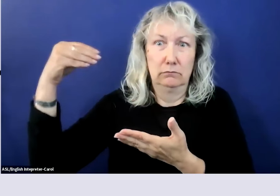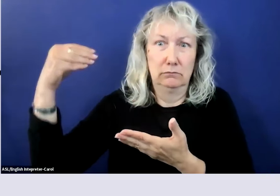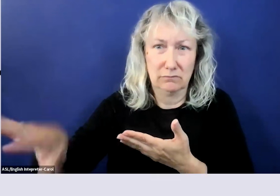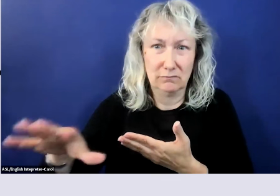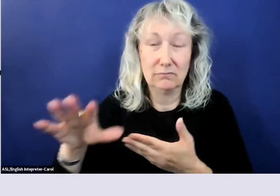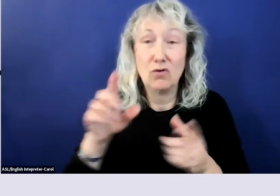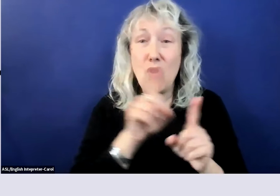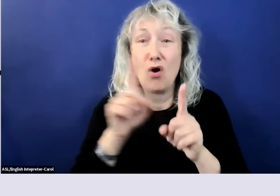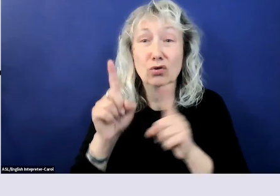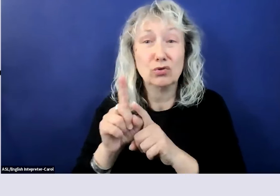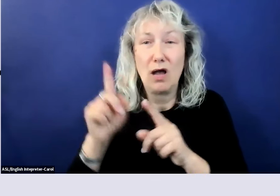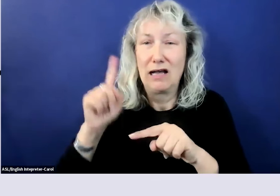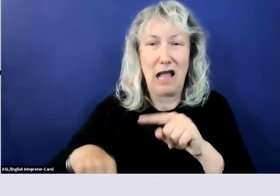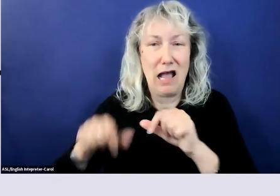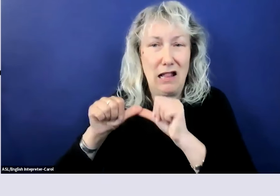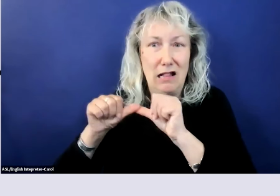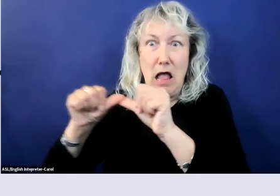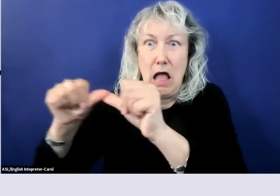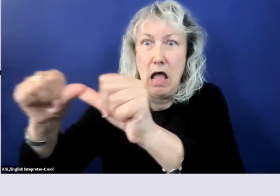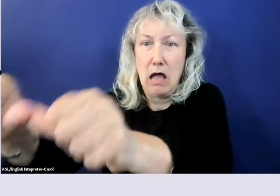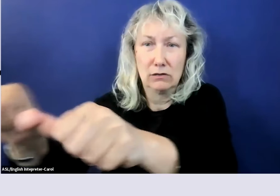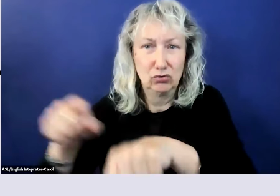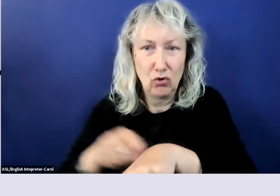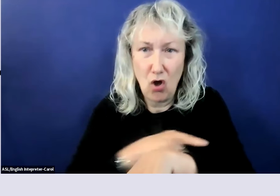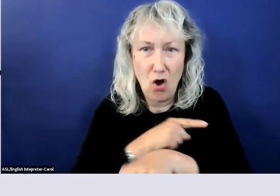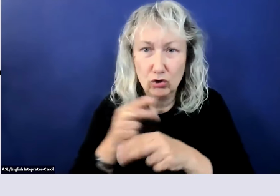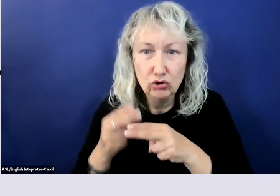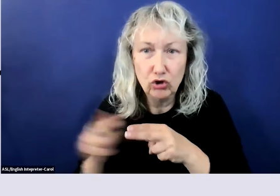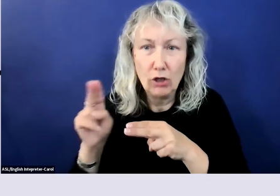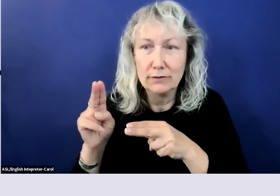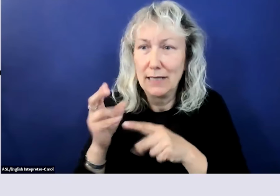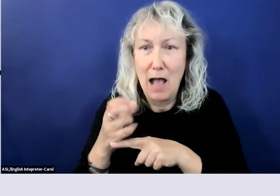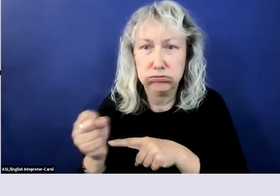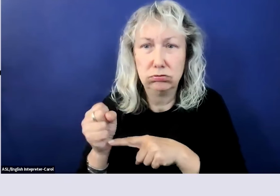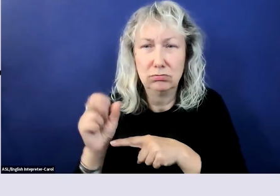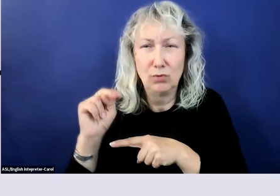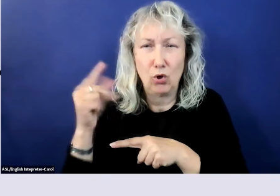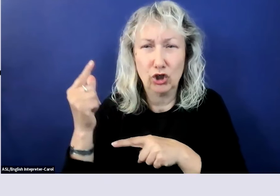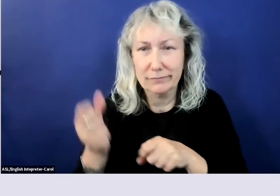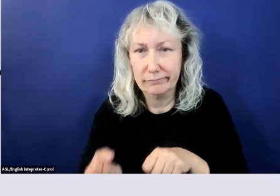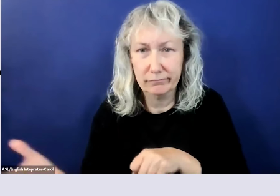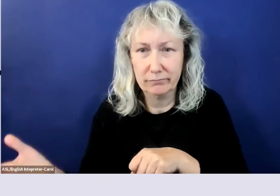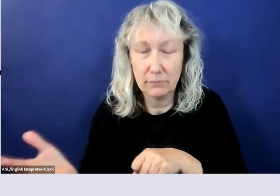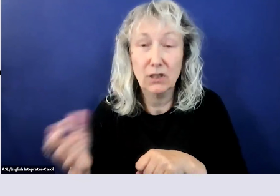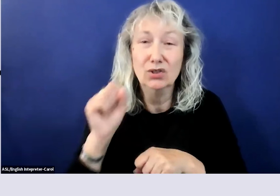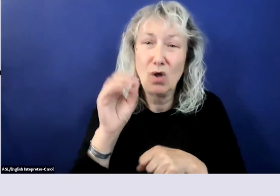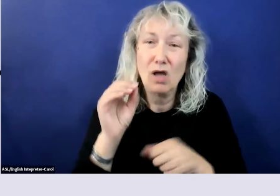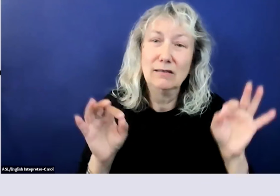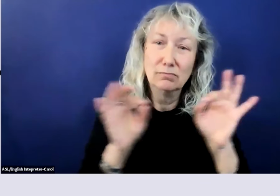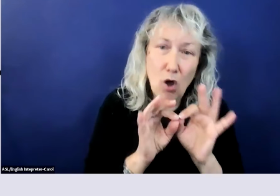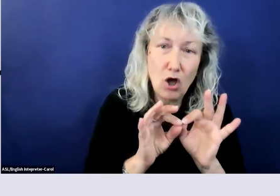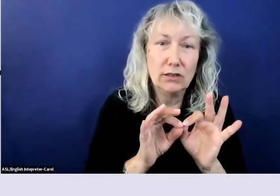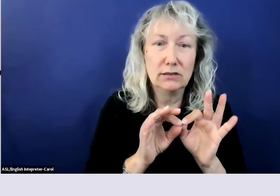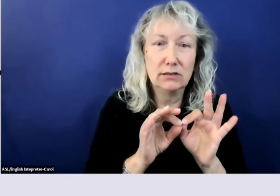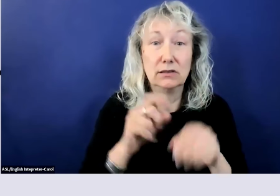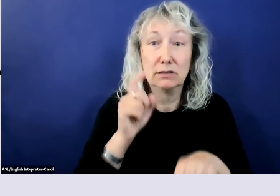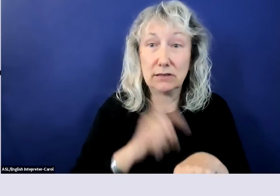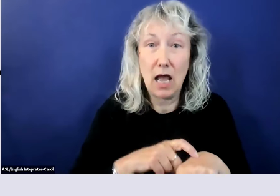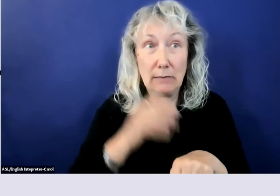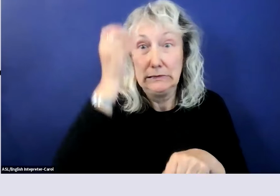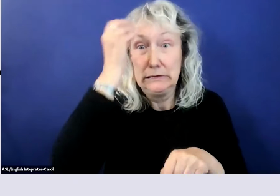short expiration dates. It might be advisable to proactively plan to evacuate to